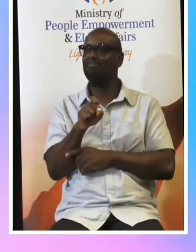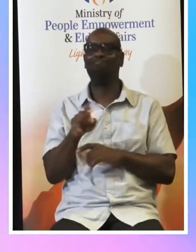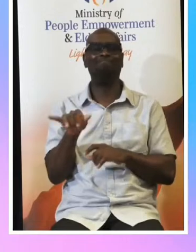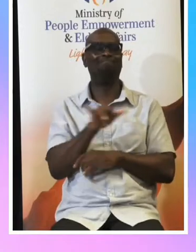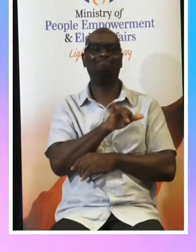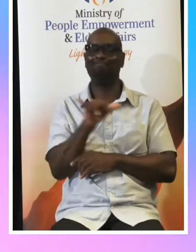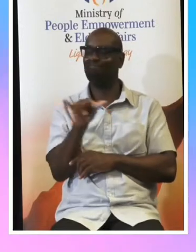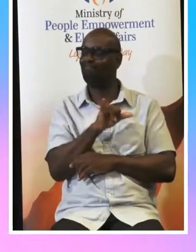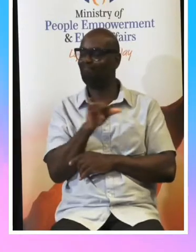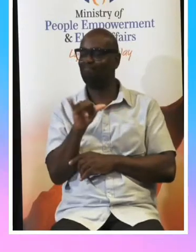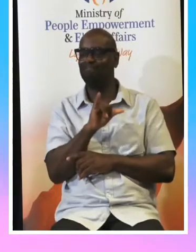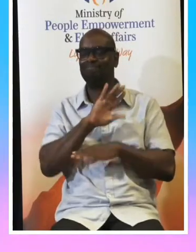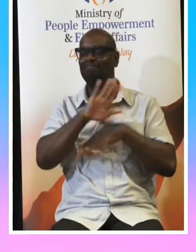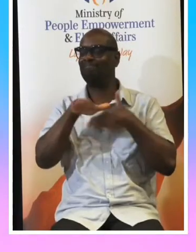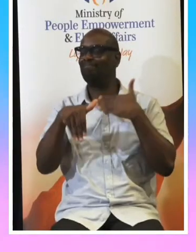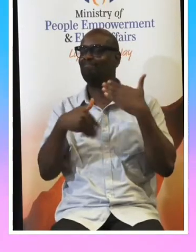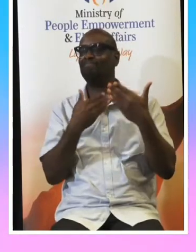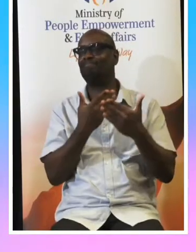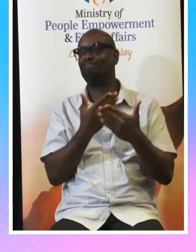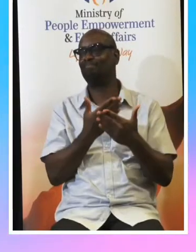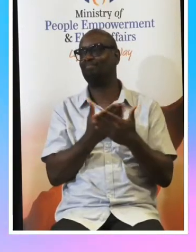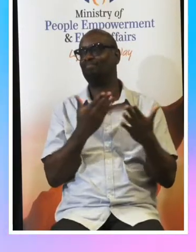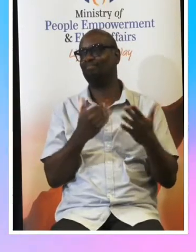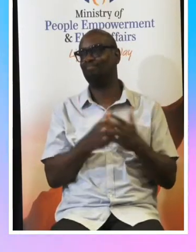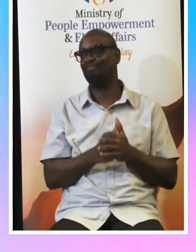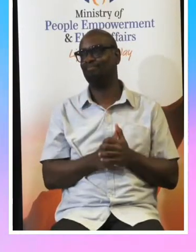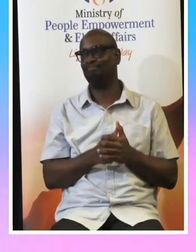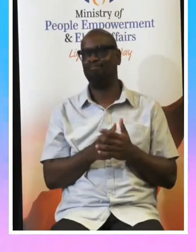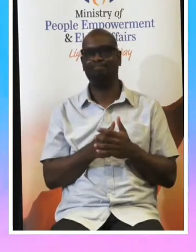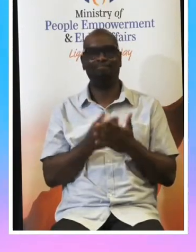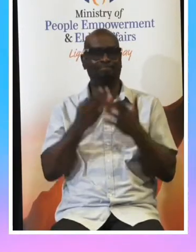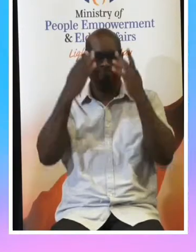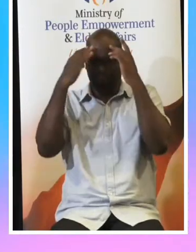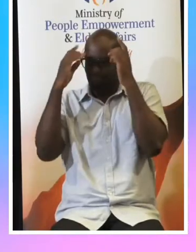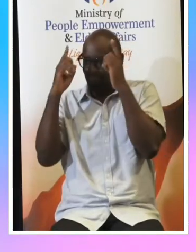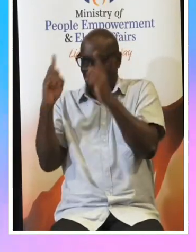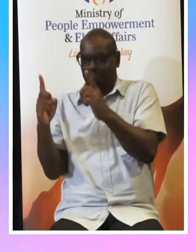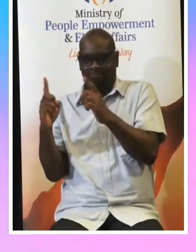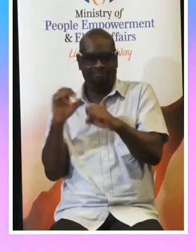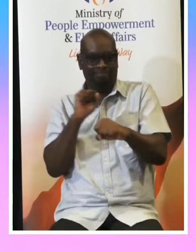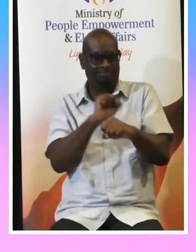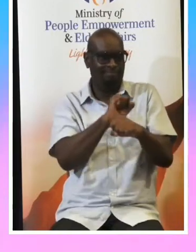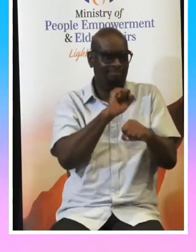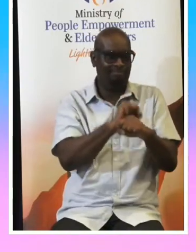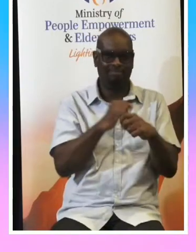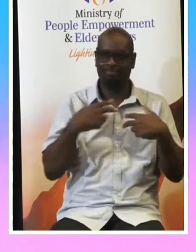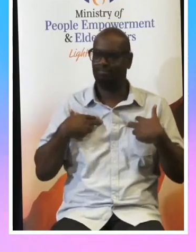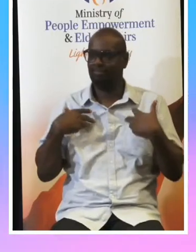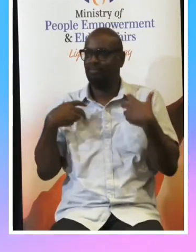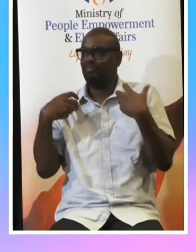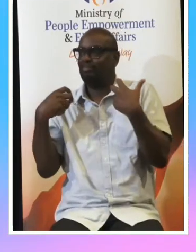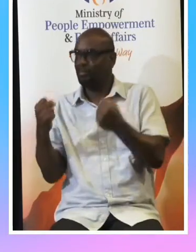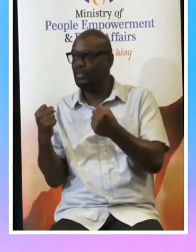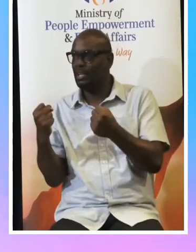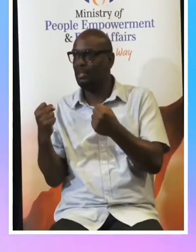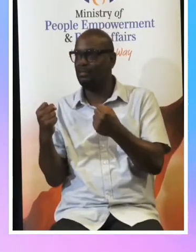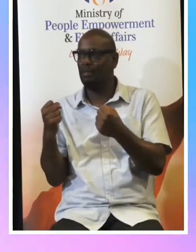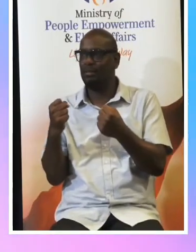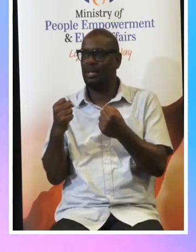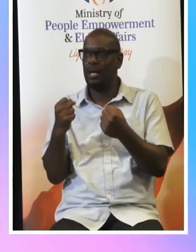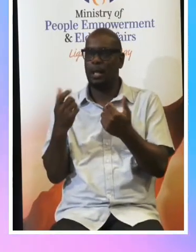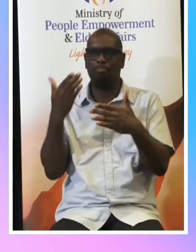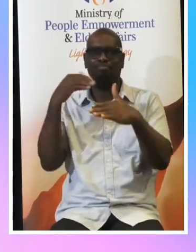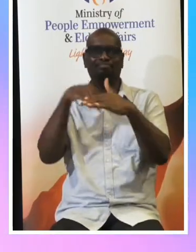rights to education and employment and good health, access to everywhere